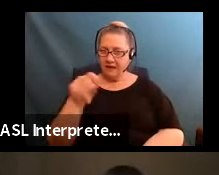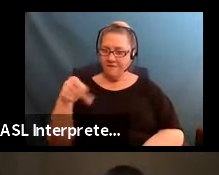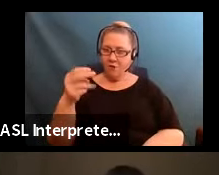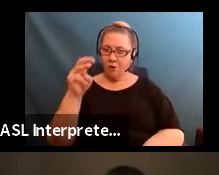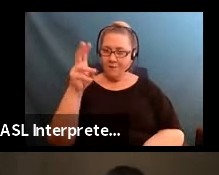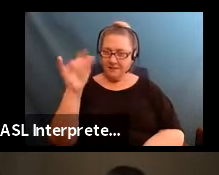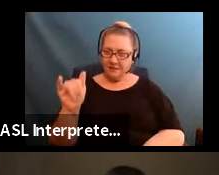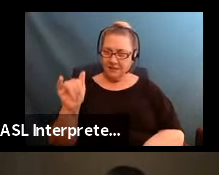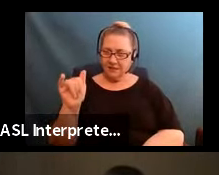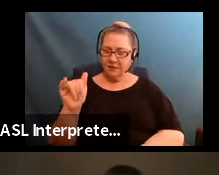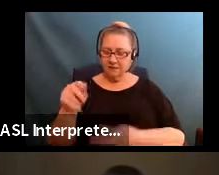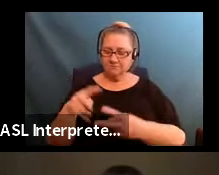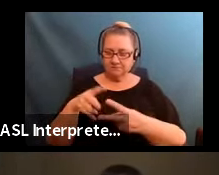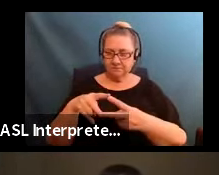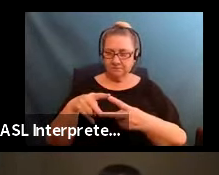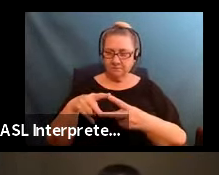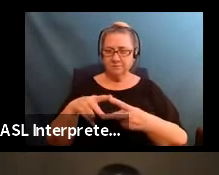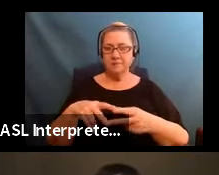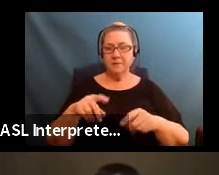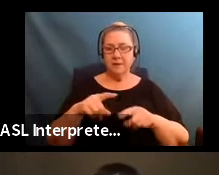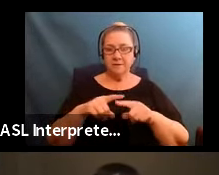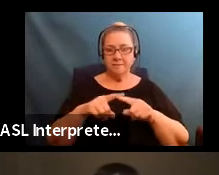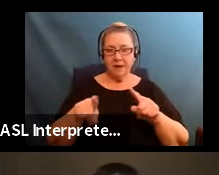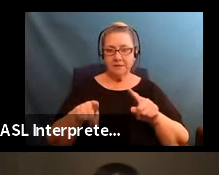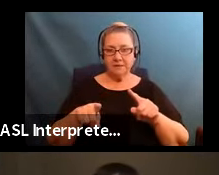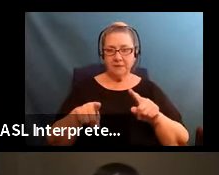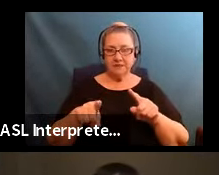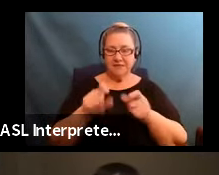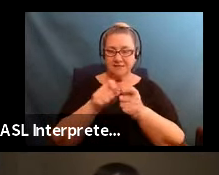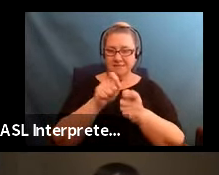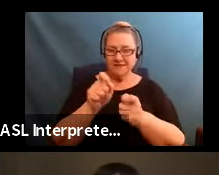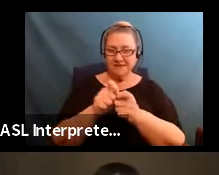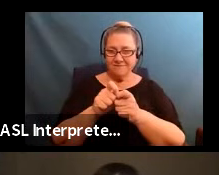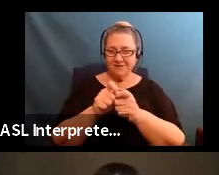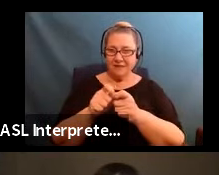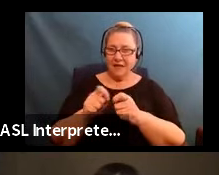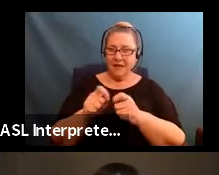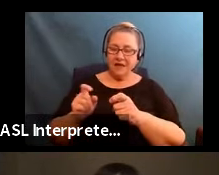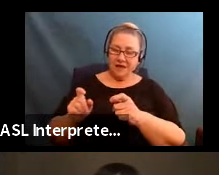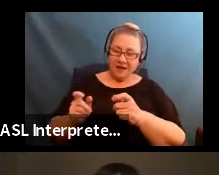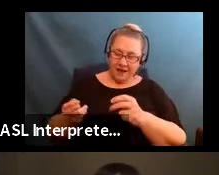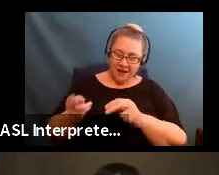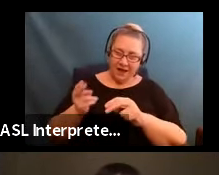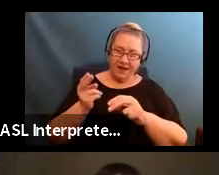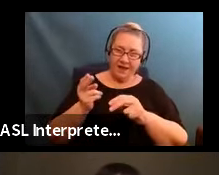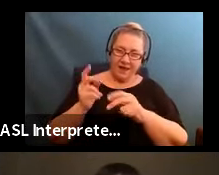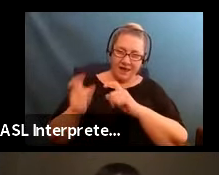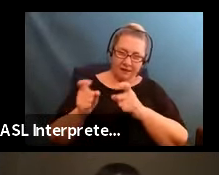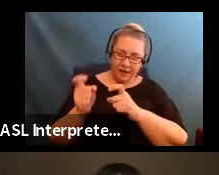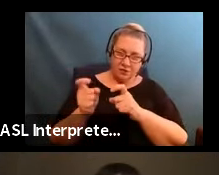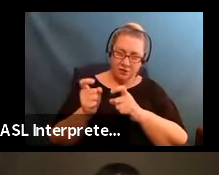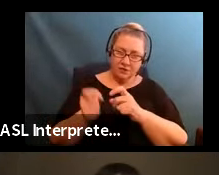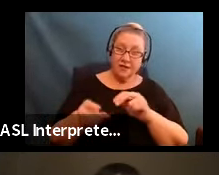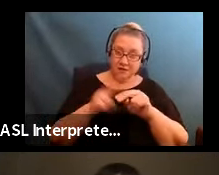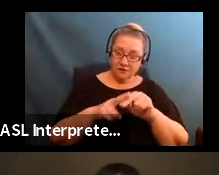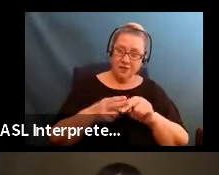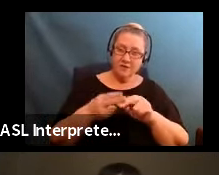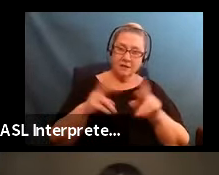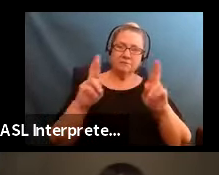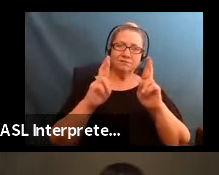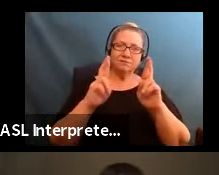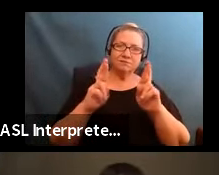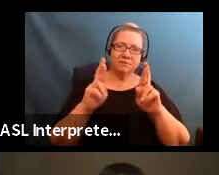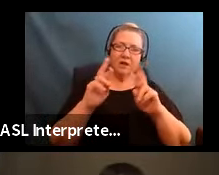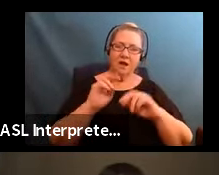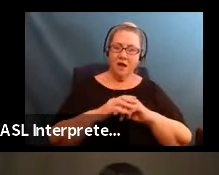pharmacy, and then the quote unquote the dedicated allocation seems to be increasing. And just keep your fingers crossed that continues to go in